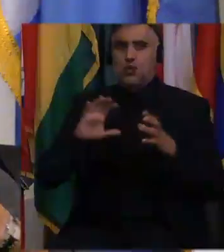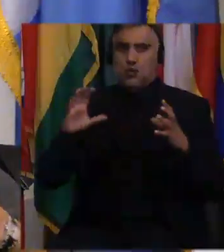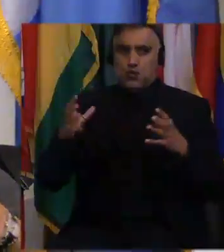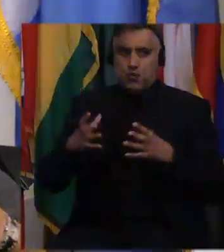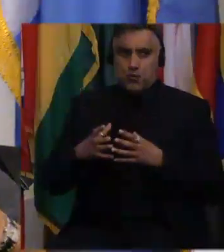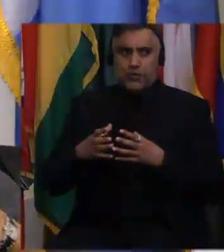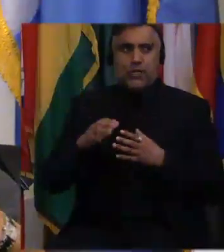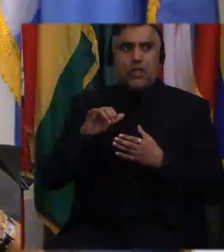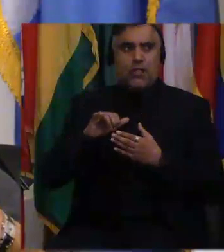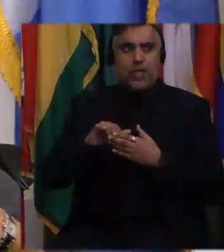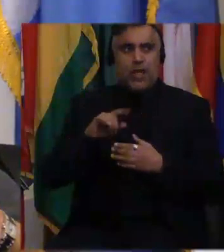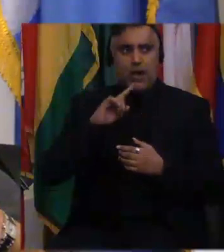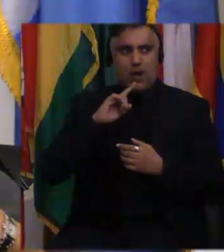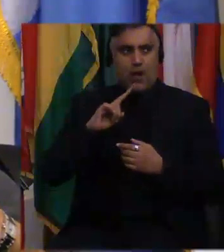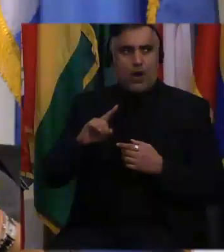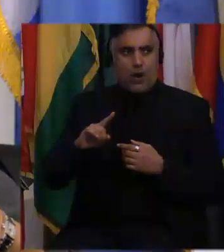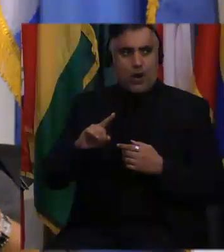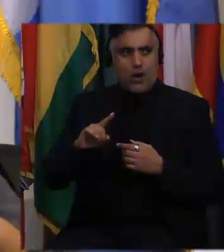groups that are